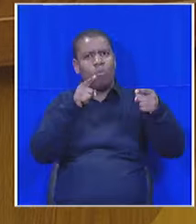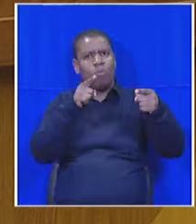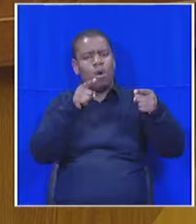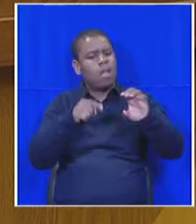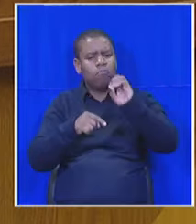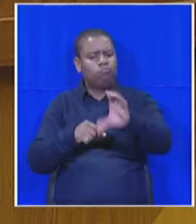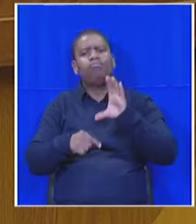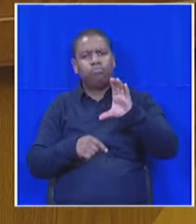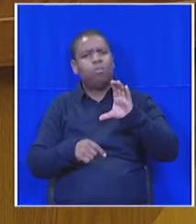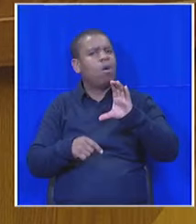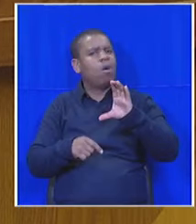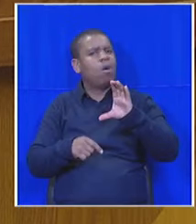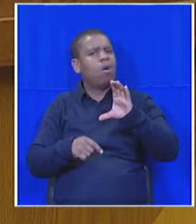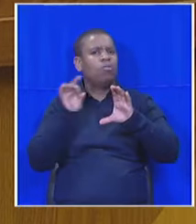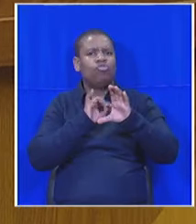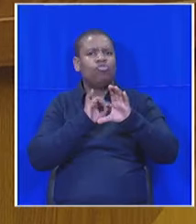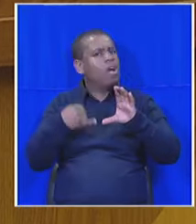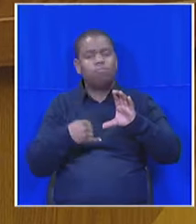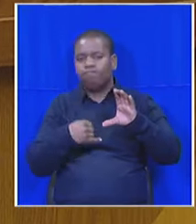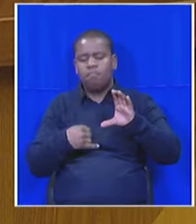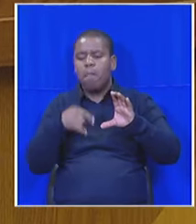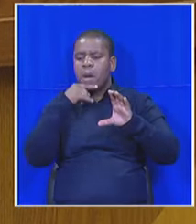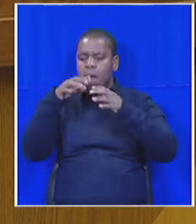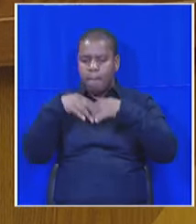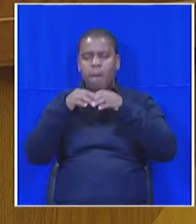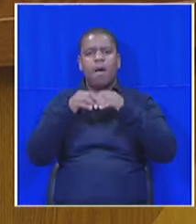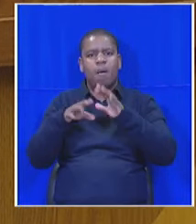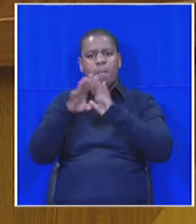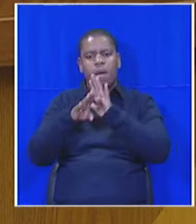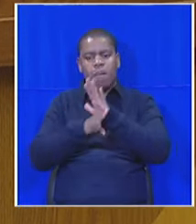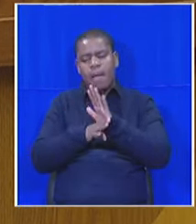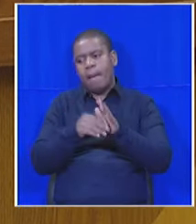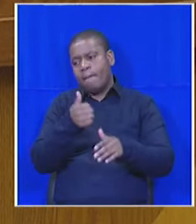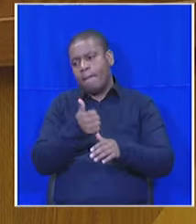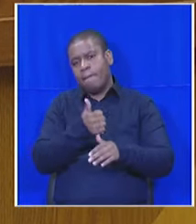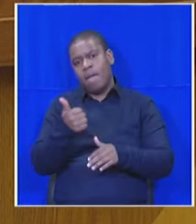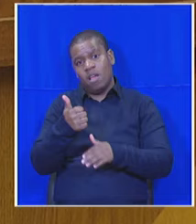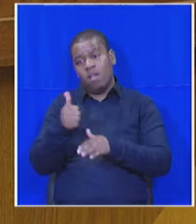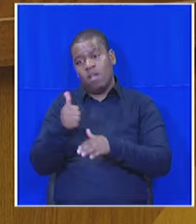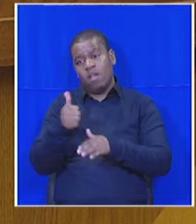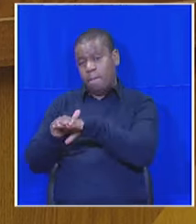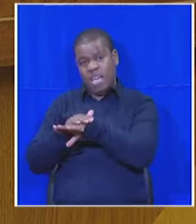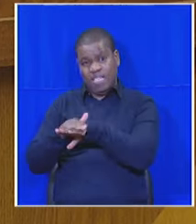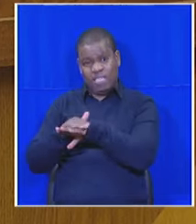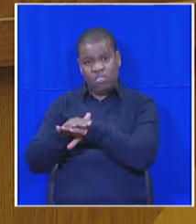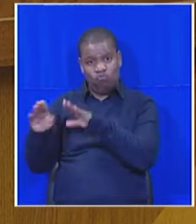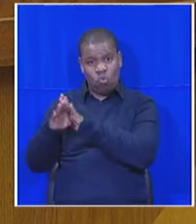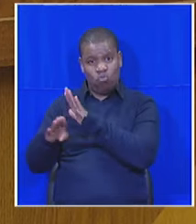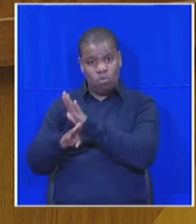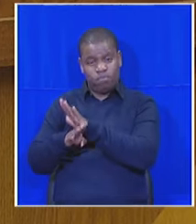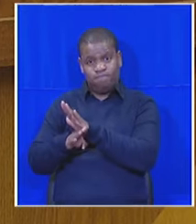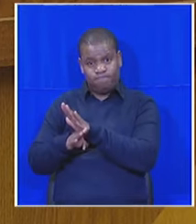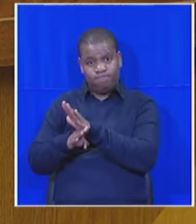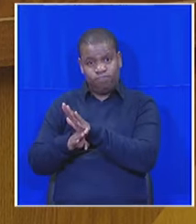it has come through with a program that is called Back to Basis, which I think now is a well-known